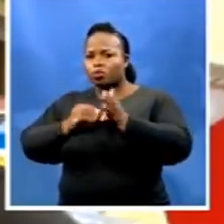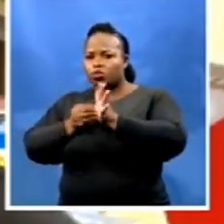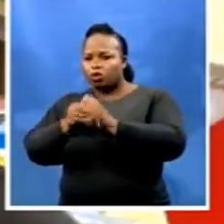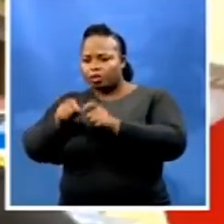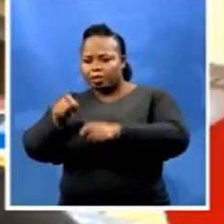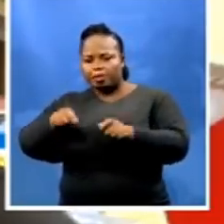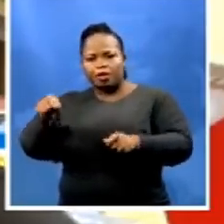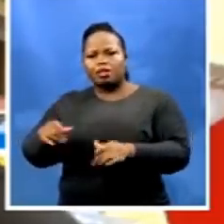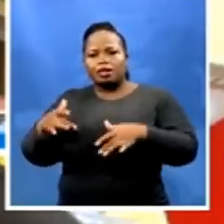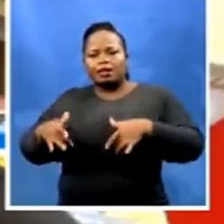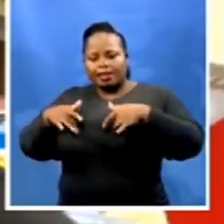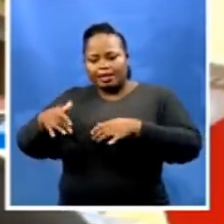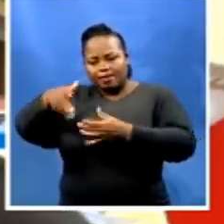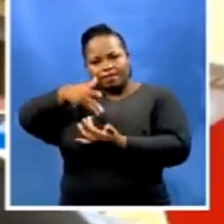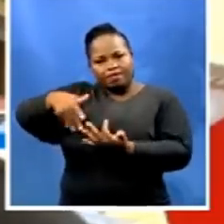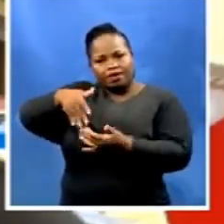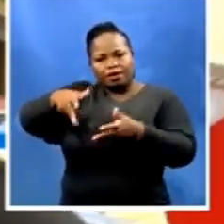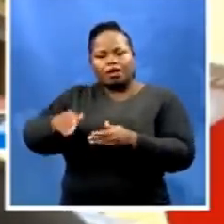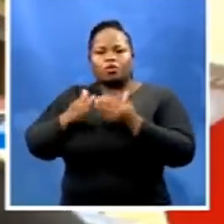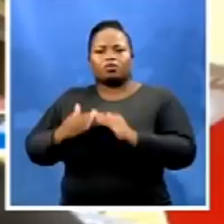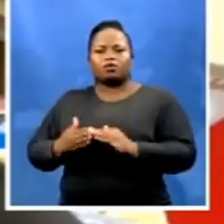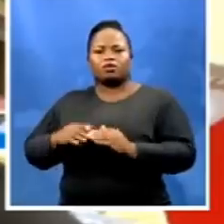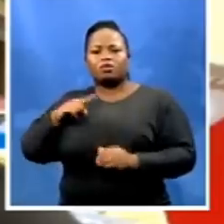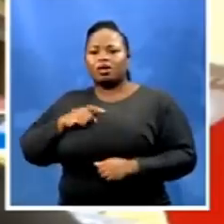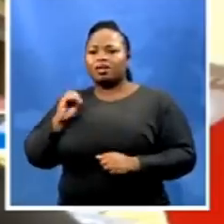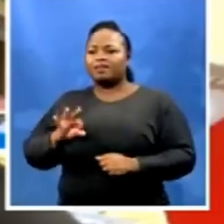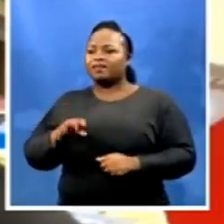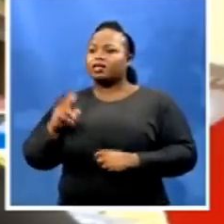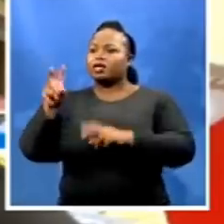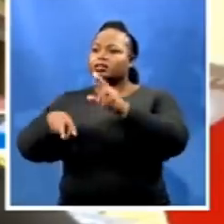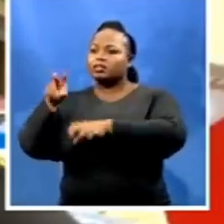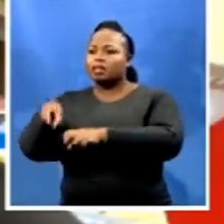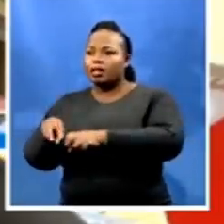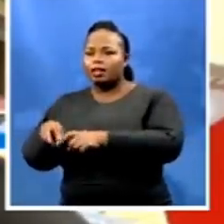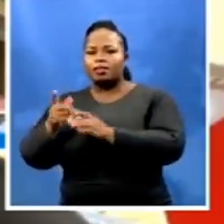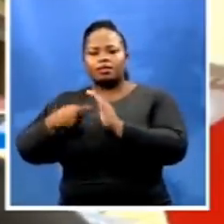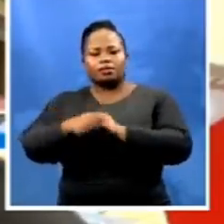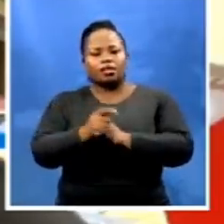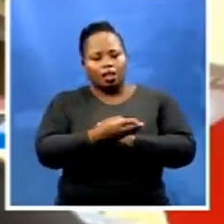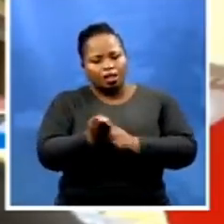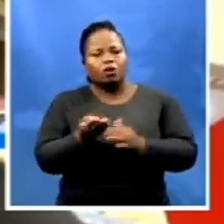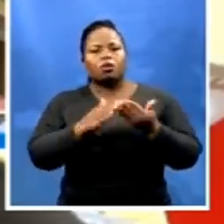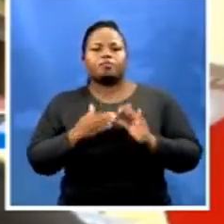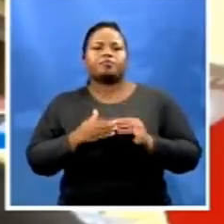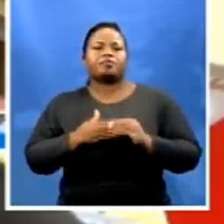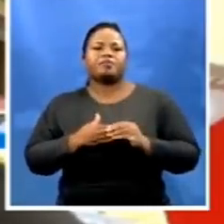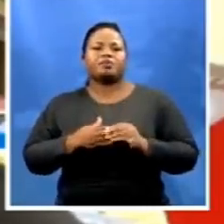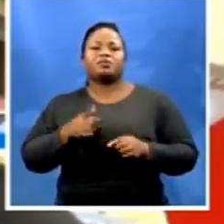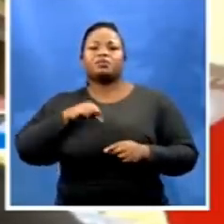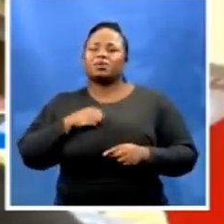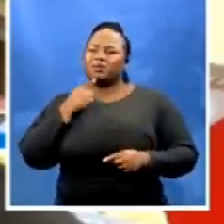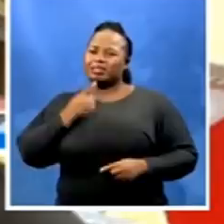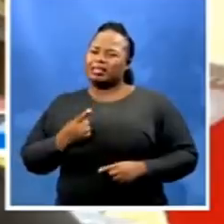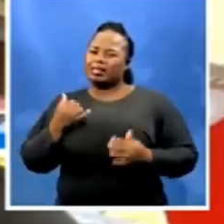And when they have stolen properties from our schools, they sell it to community members. That is why we are saying the battle should be won with